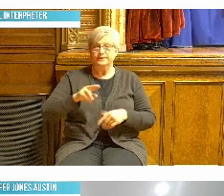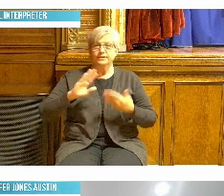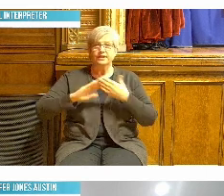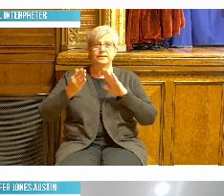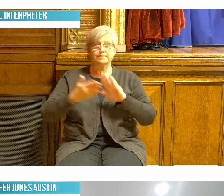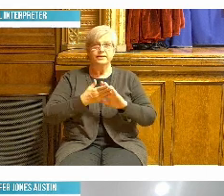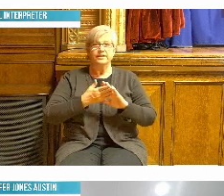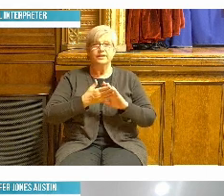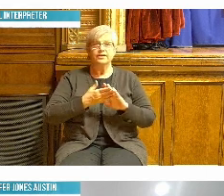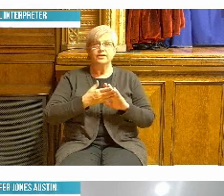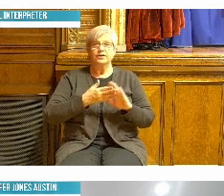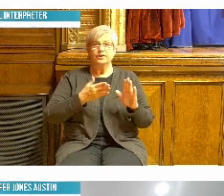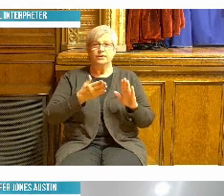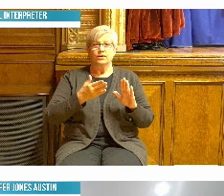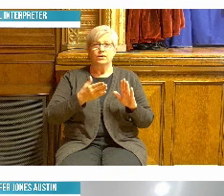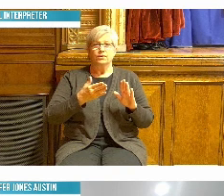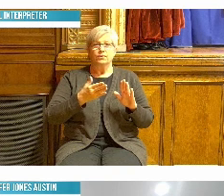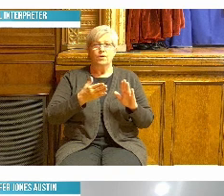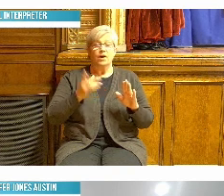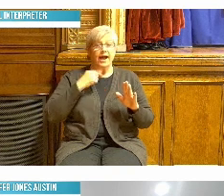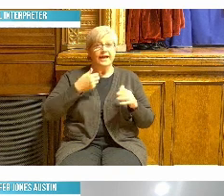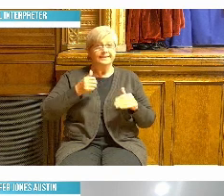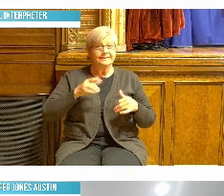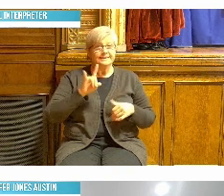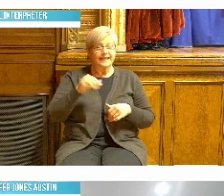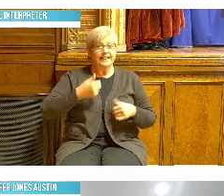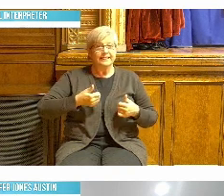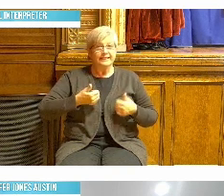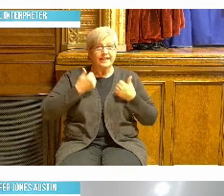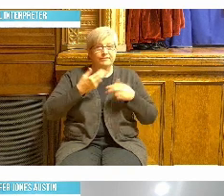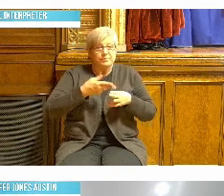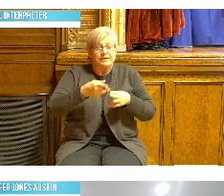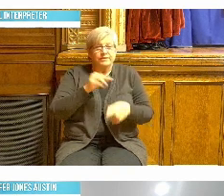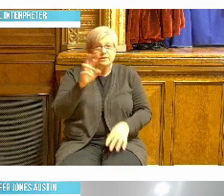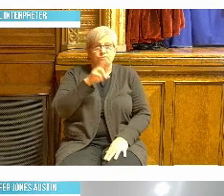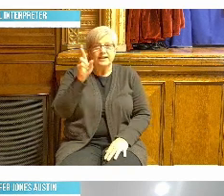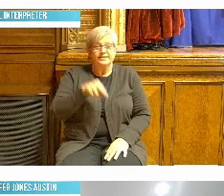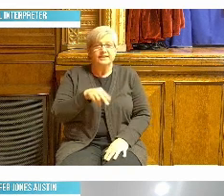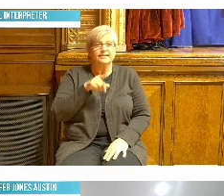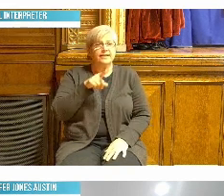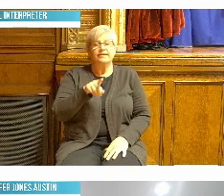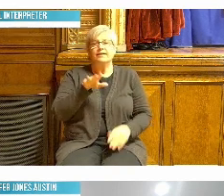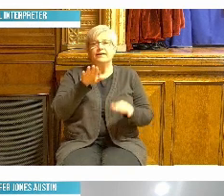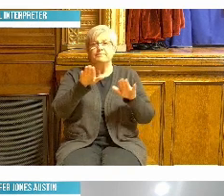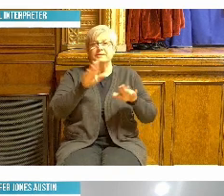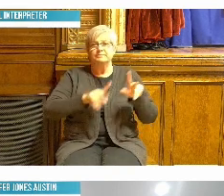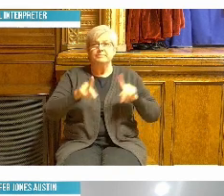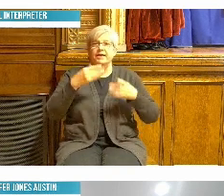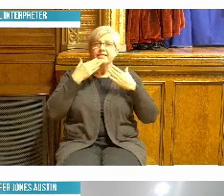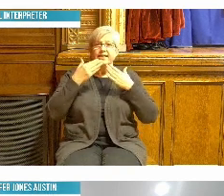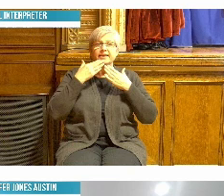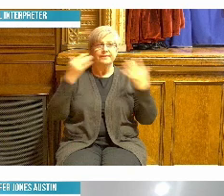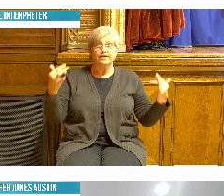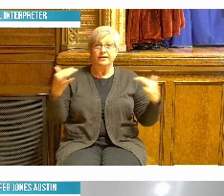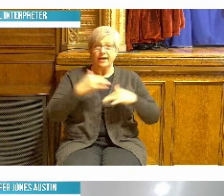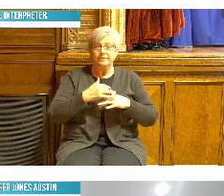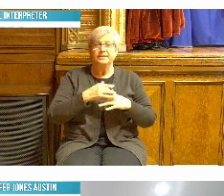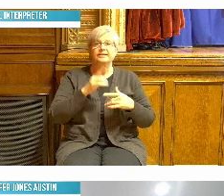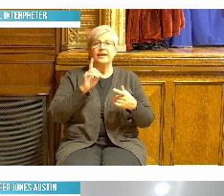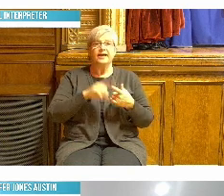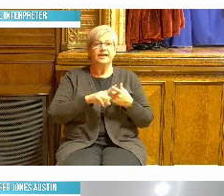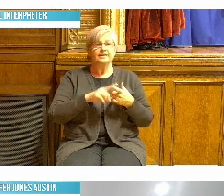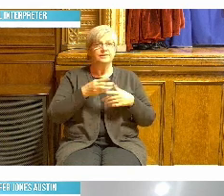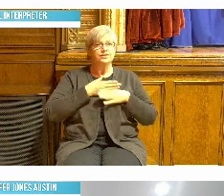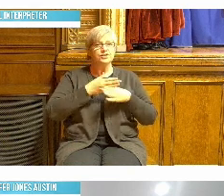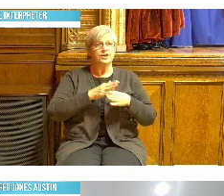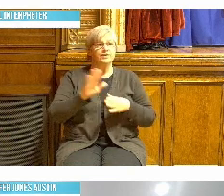community, where I lived for a short while. They were phenomenal. Thank you for turning out, community, and giving us